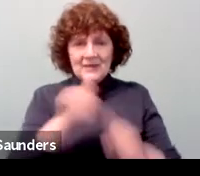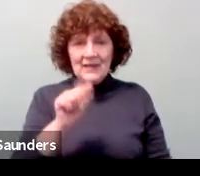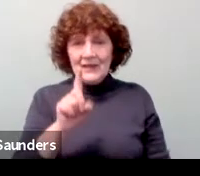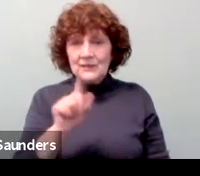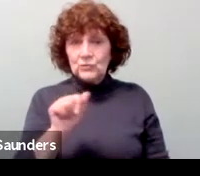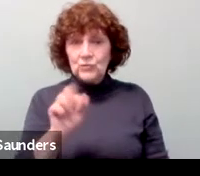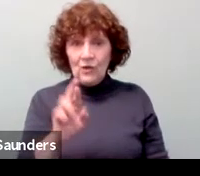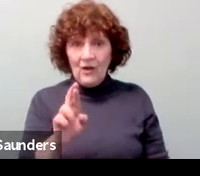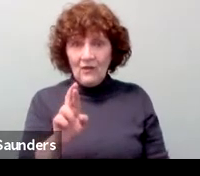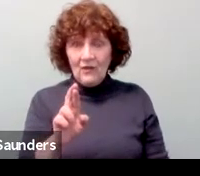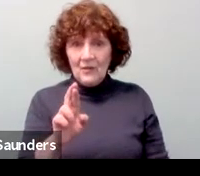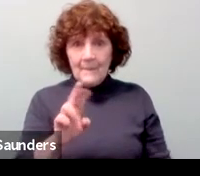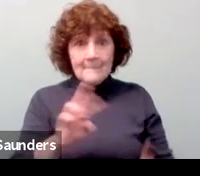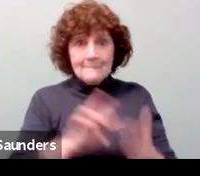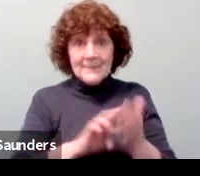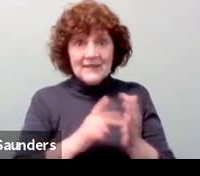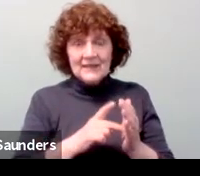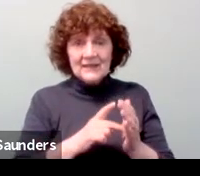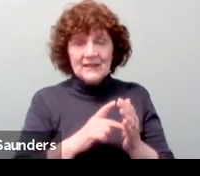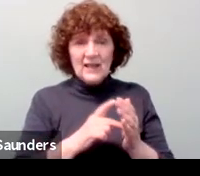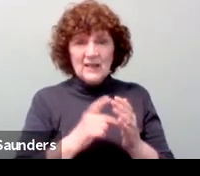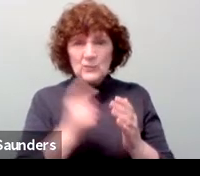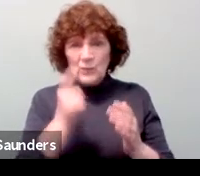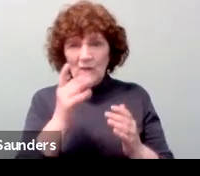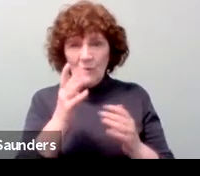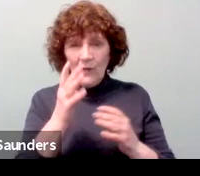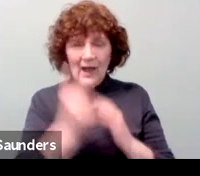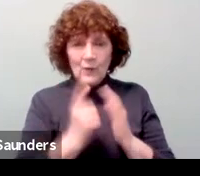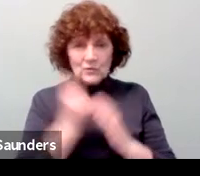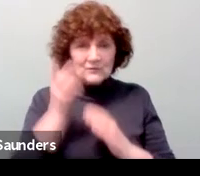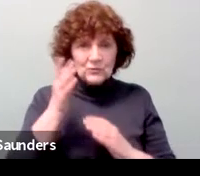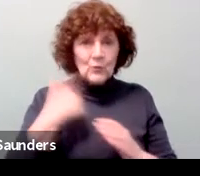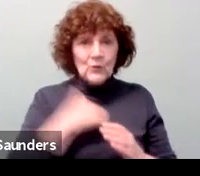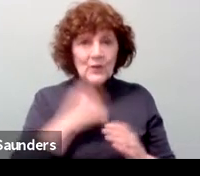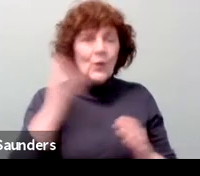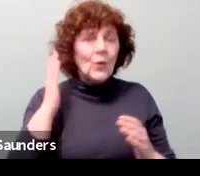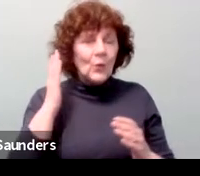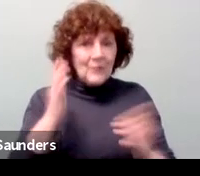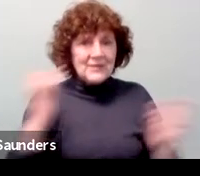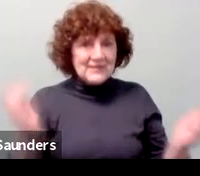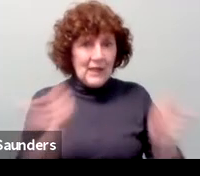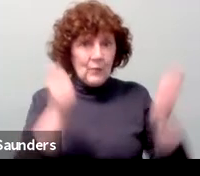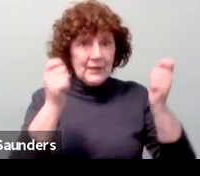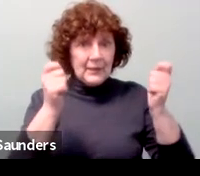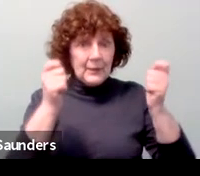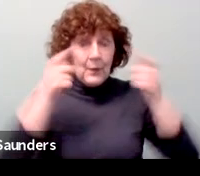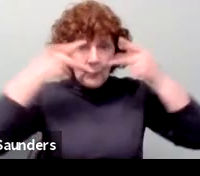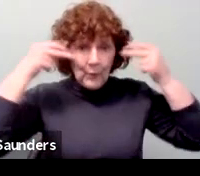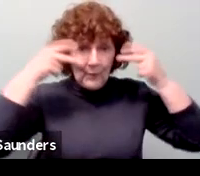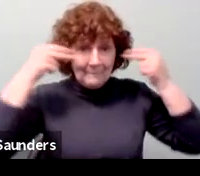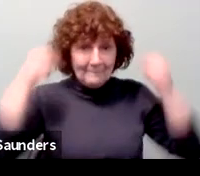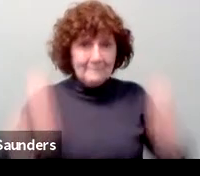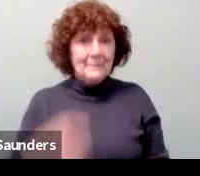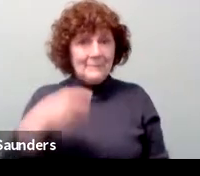which means that just 24 hours from now, we're going to be celebrating Purim. And as you're